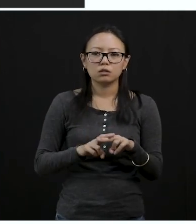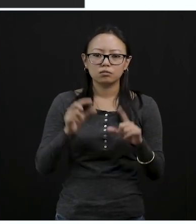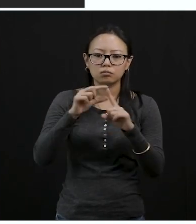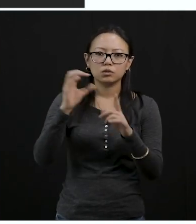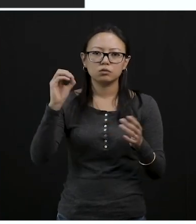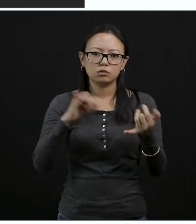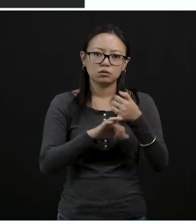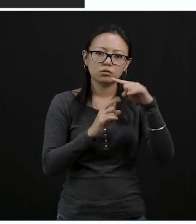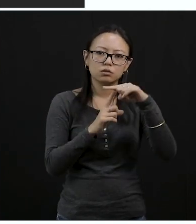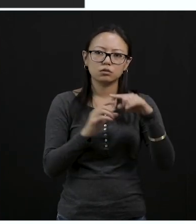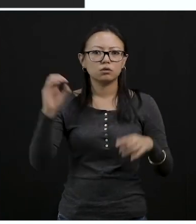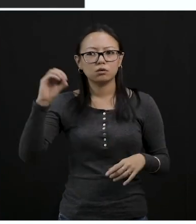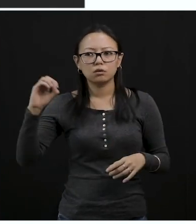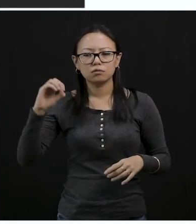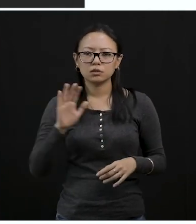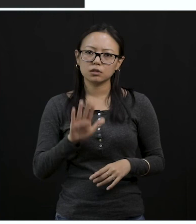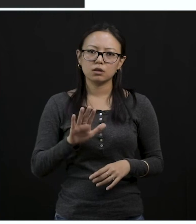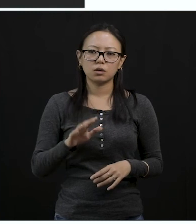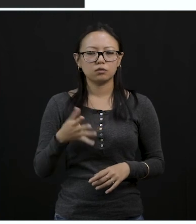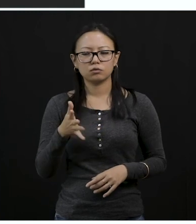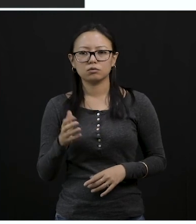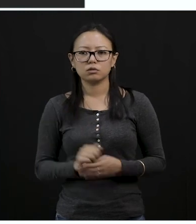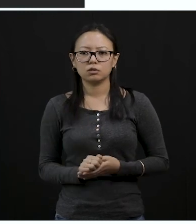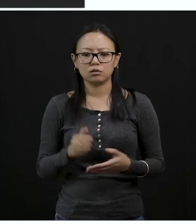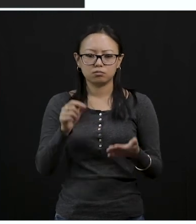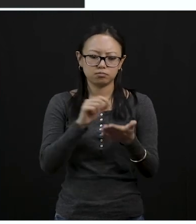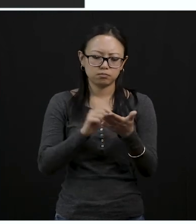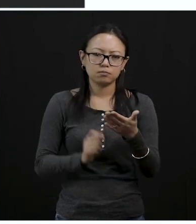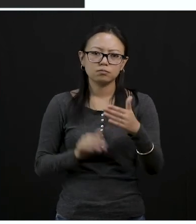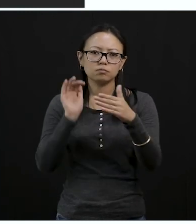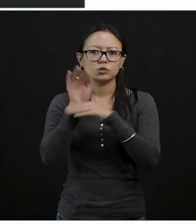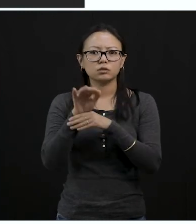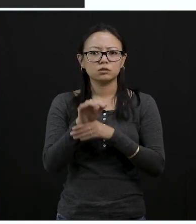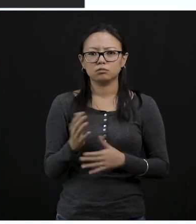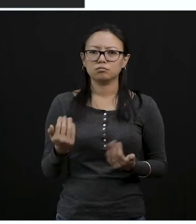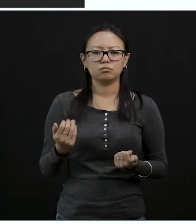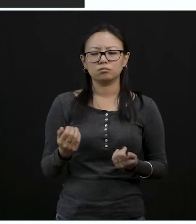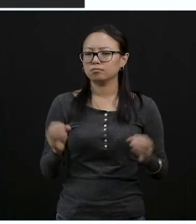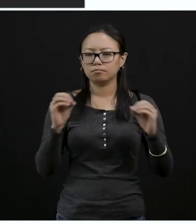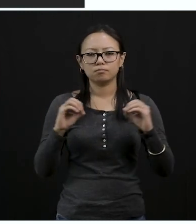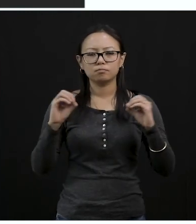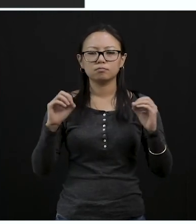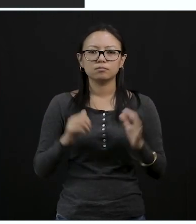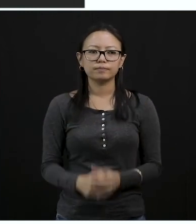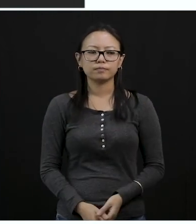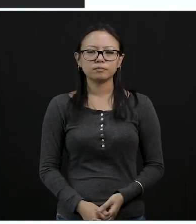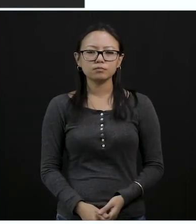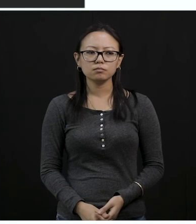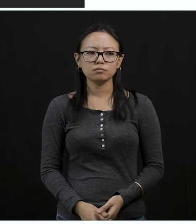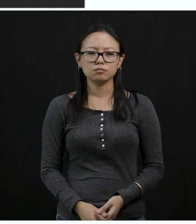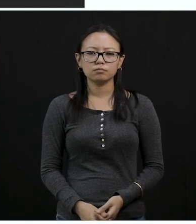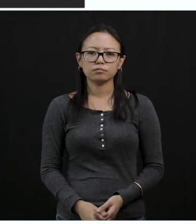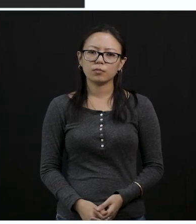other person, right? But with the help of post office, we can reach out to the person who is very far from us, okay?